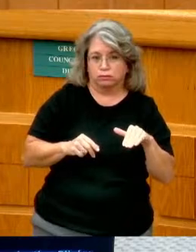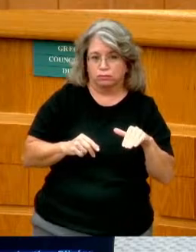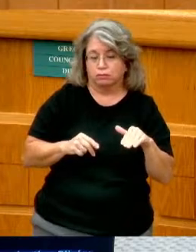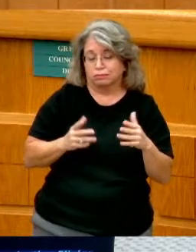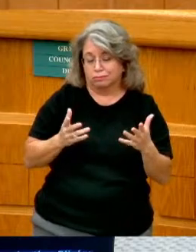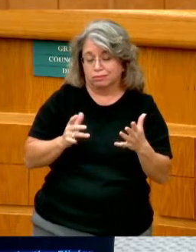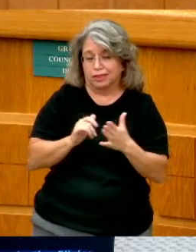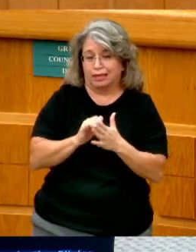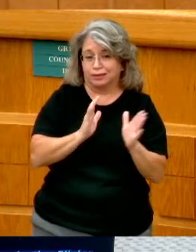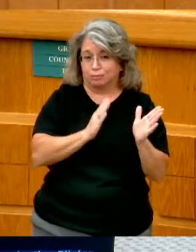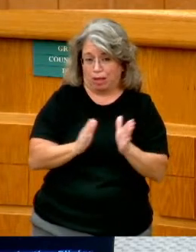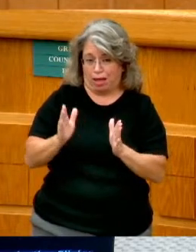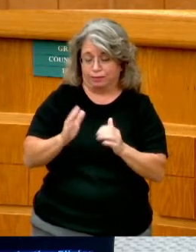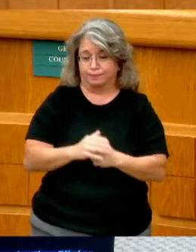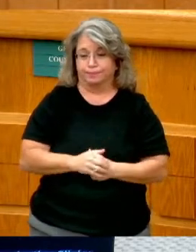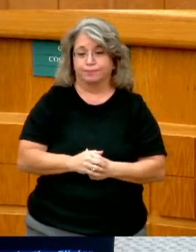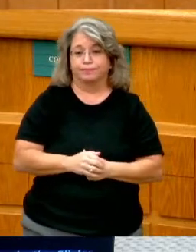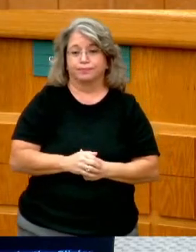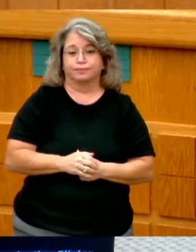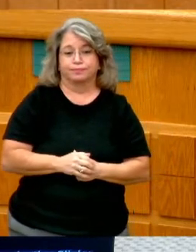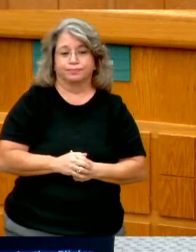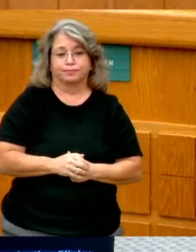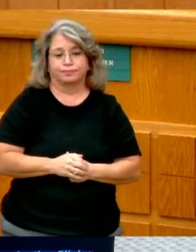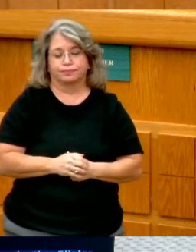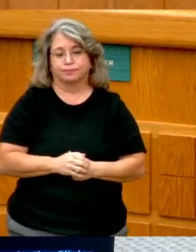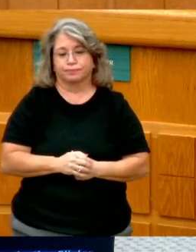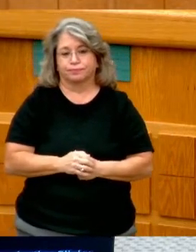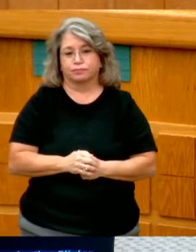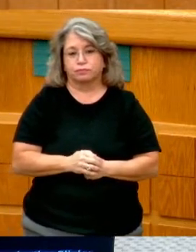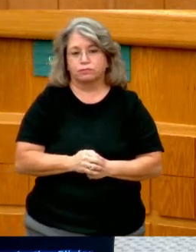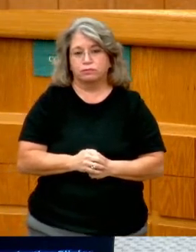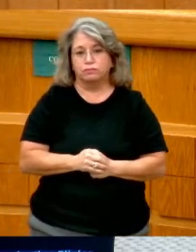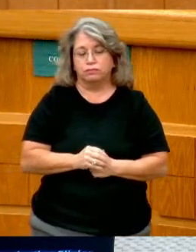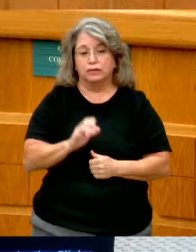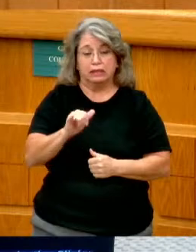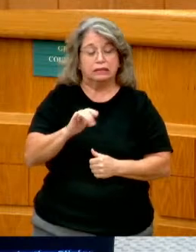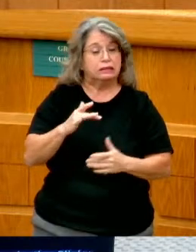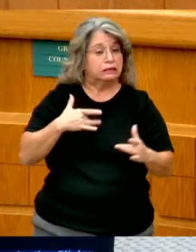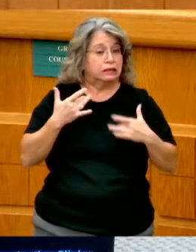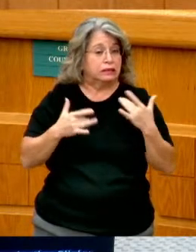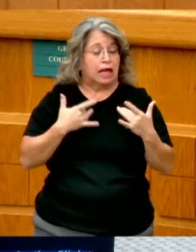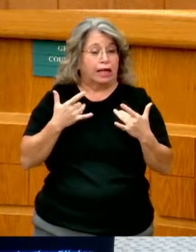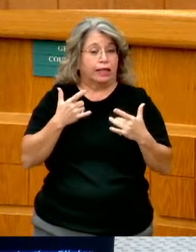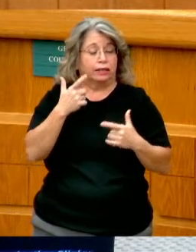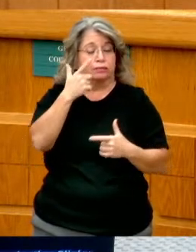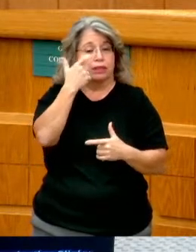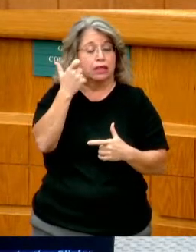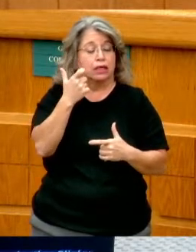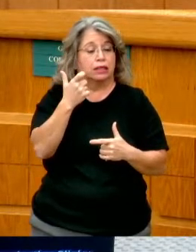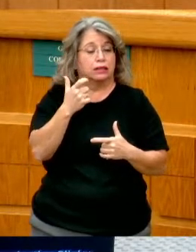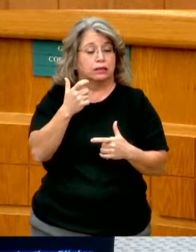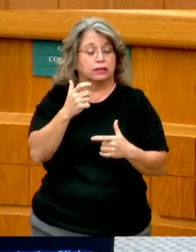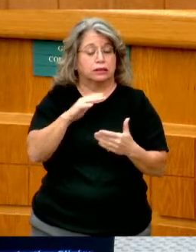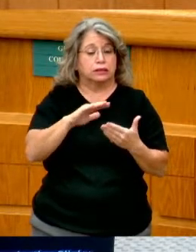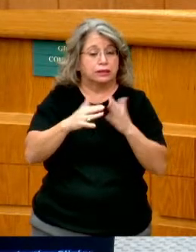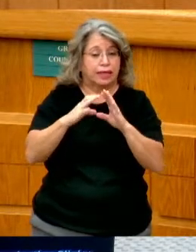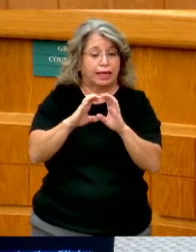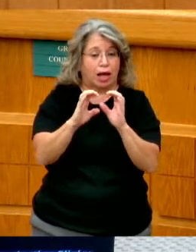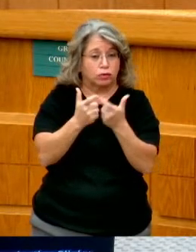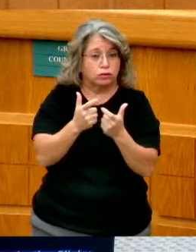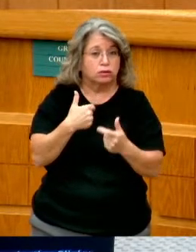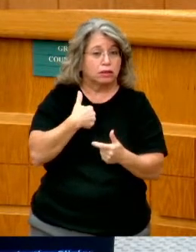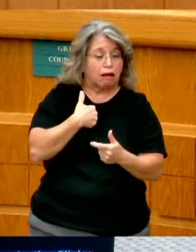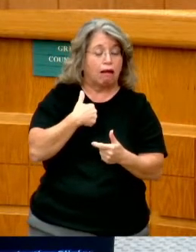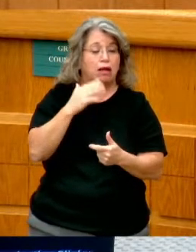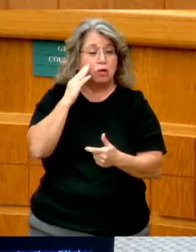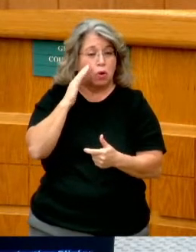We're also, it's an exciting development in our vaccine location options because your city council and I, we know how important